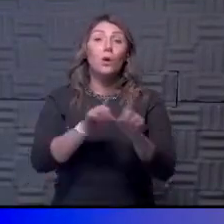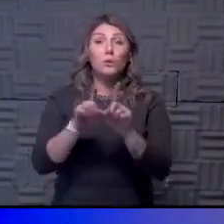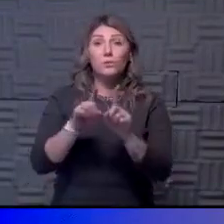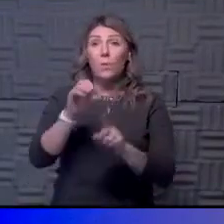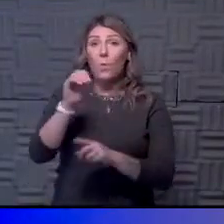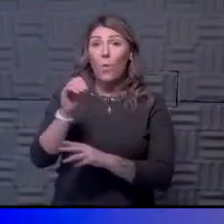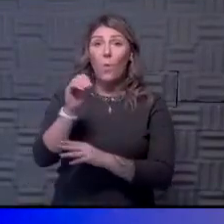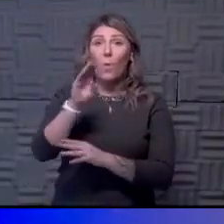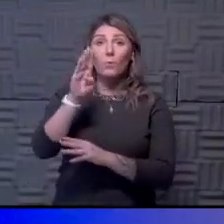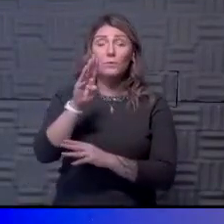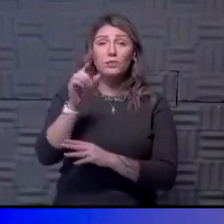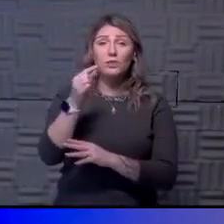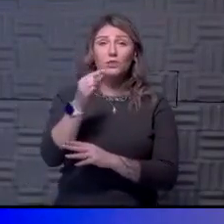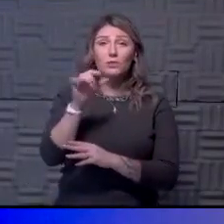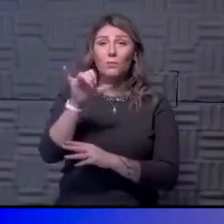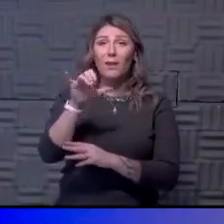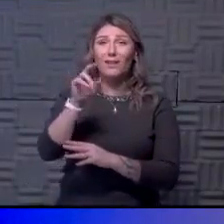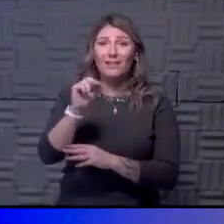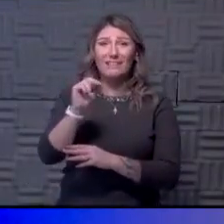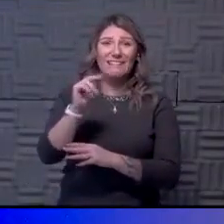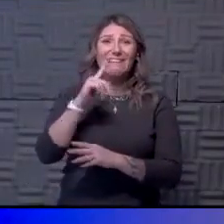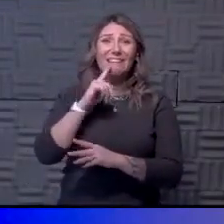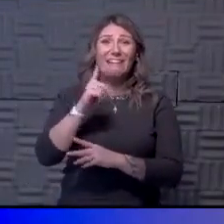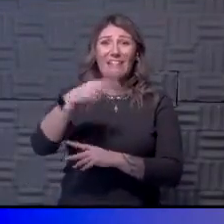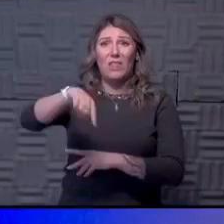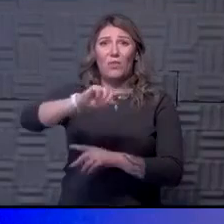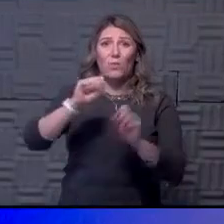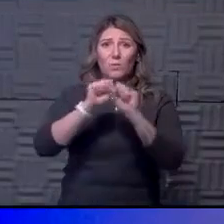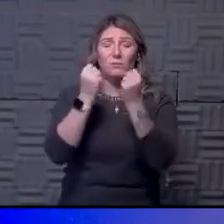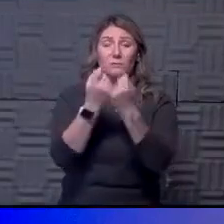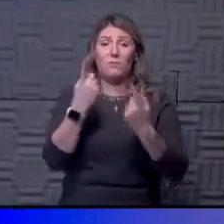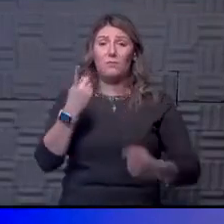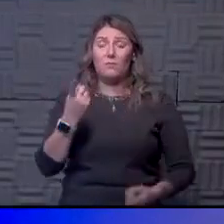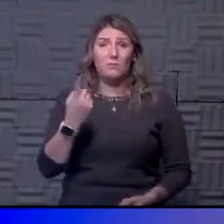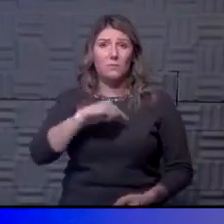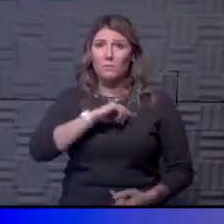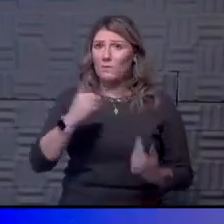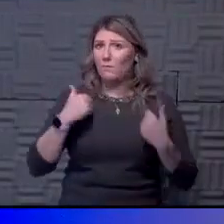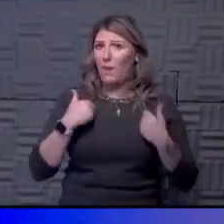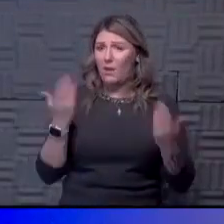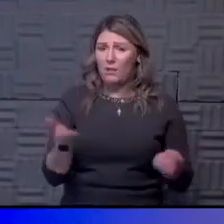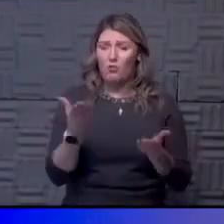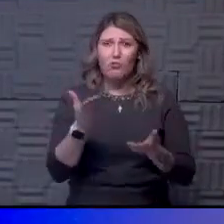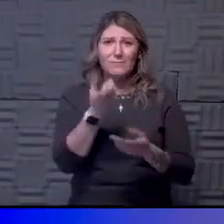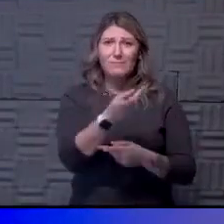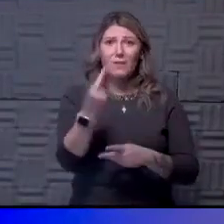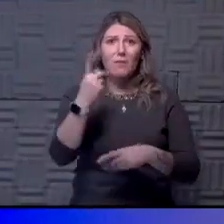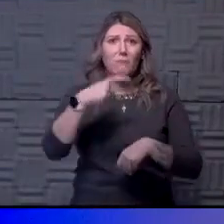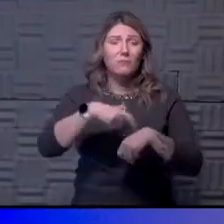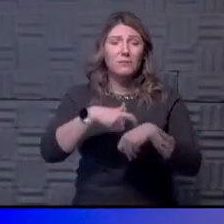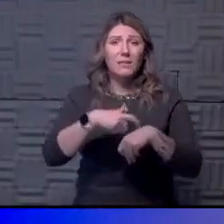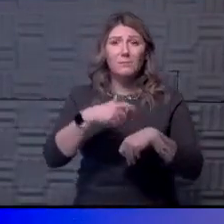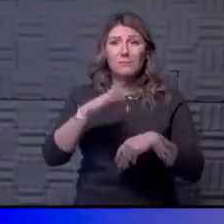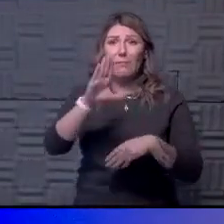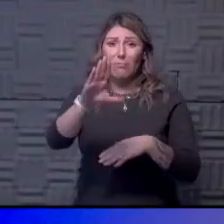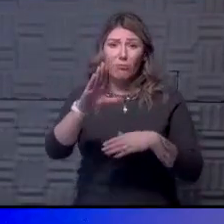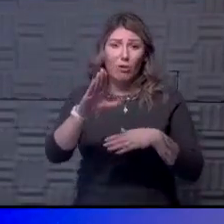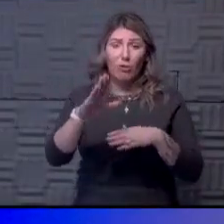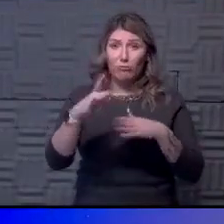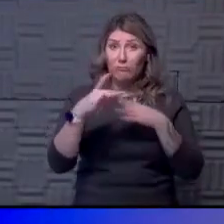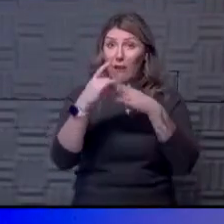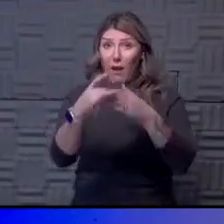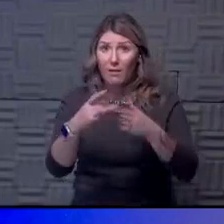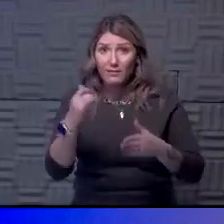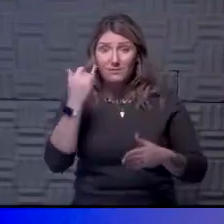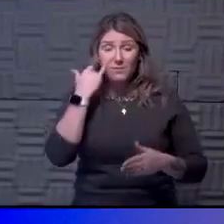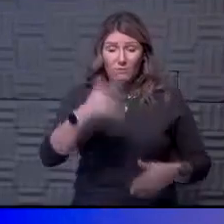OB/GYN societies, as we had Dr. Weinecke on here several times, their guidance is if you are pregnant or breastfeeding and you